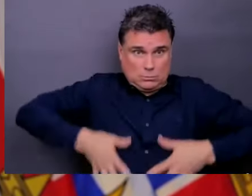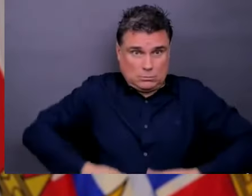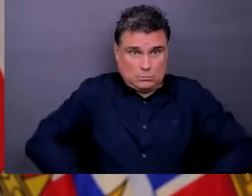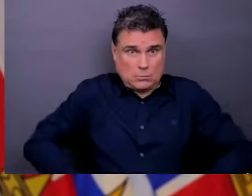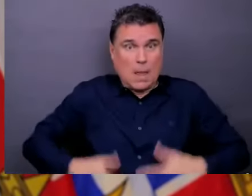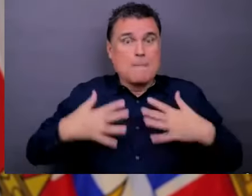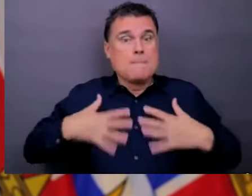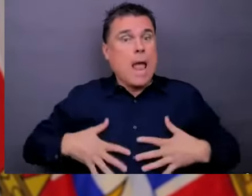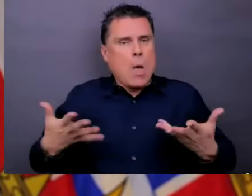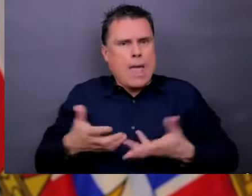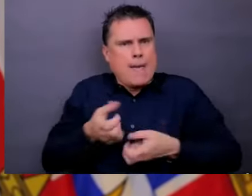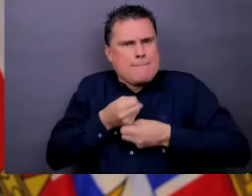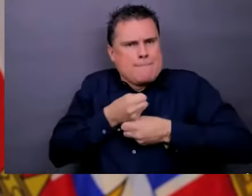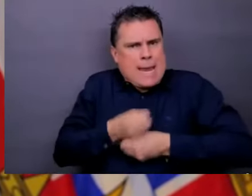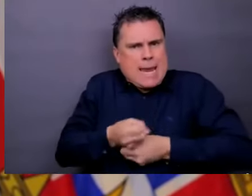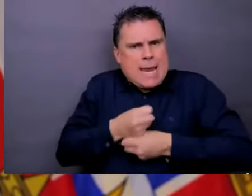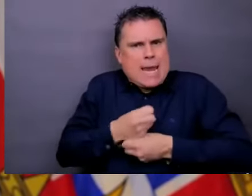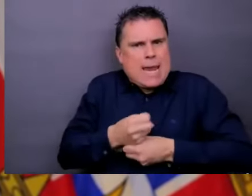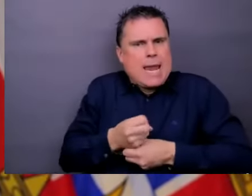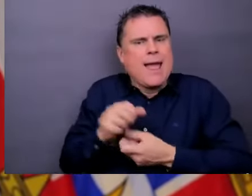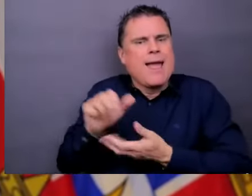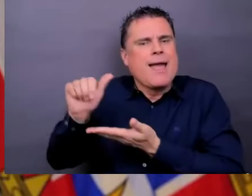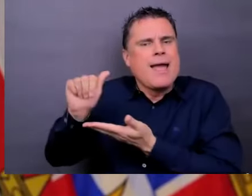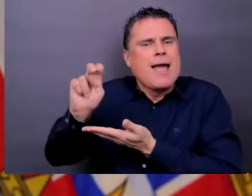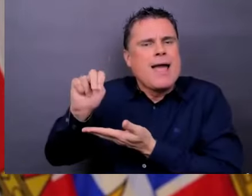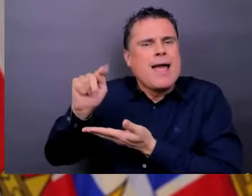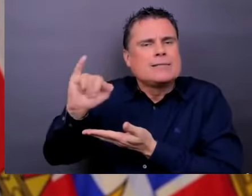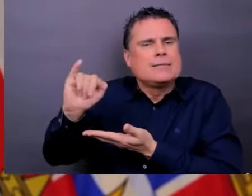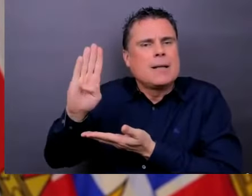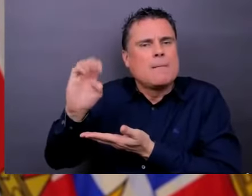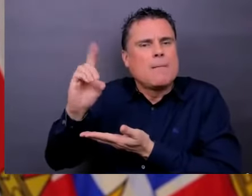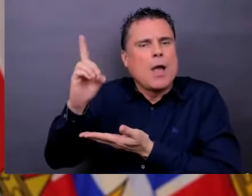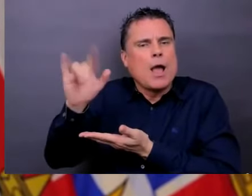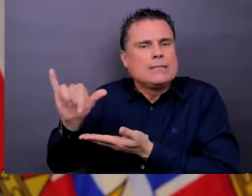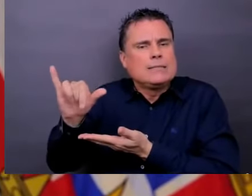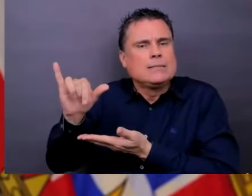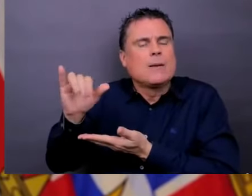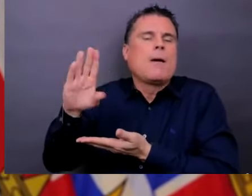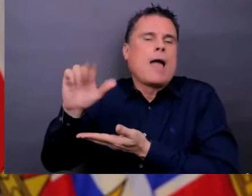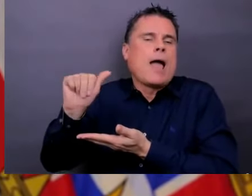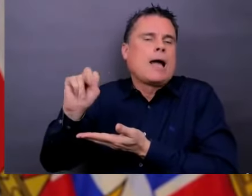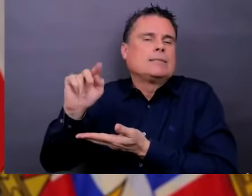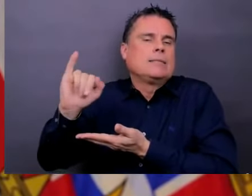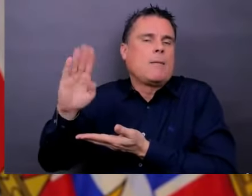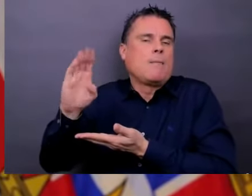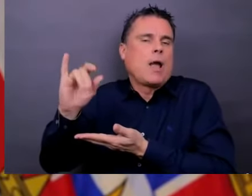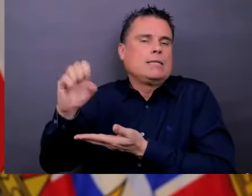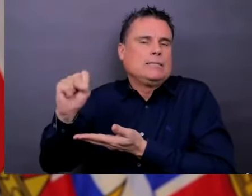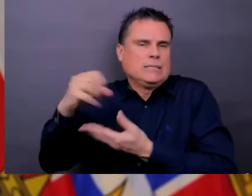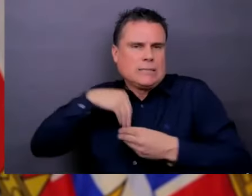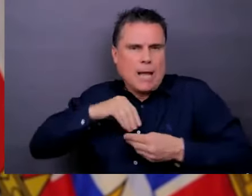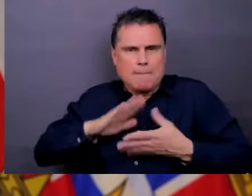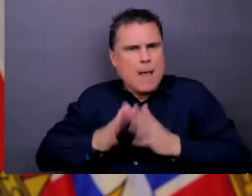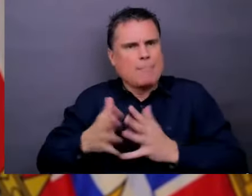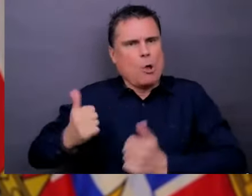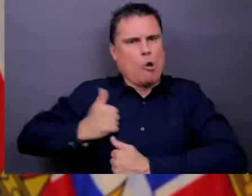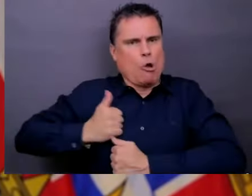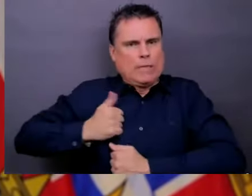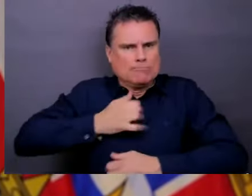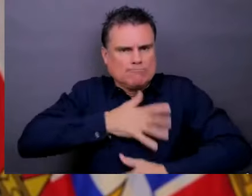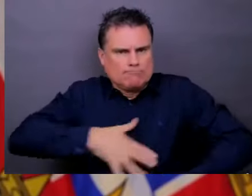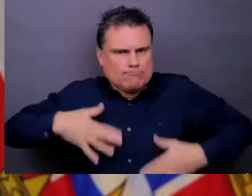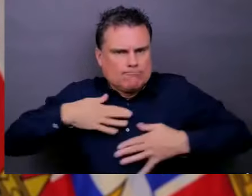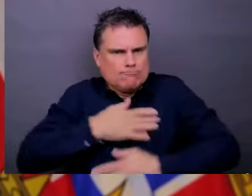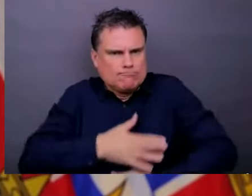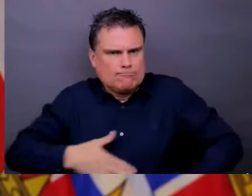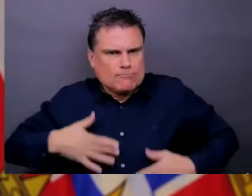that protein on the outside of the virus, the spike protein, and prevent it from binding to our cells and getting into our body and